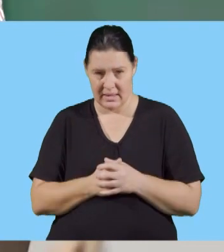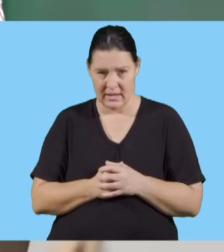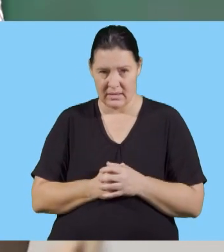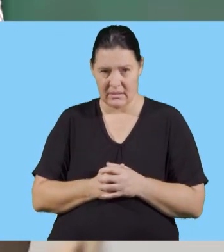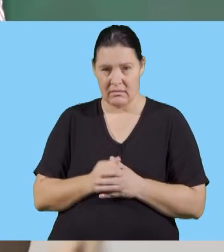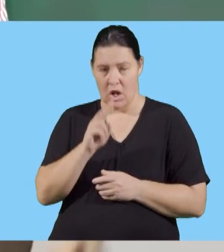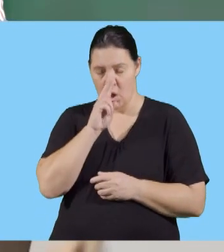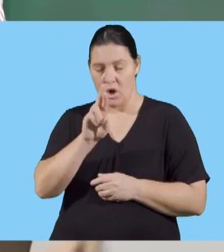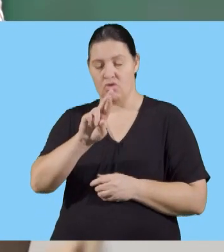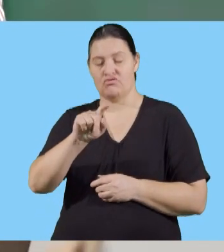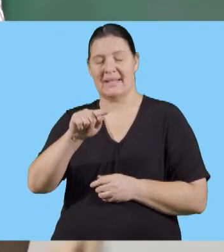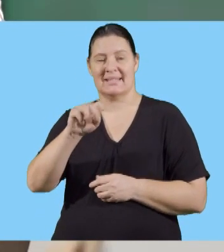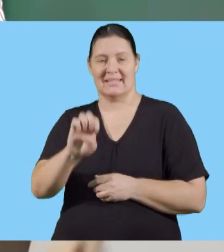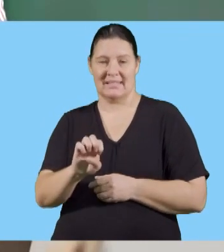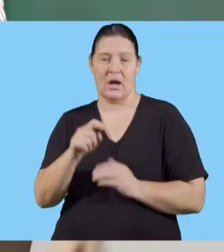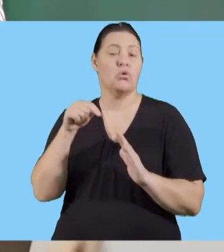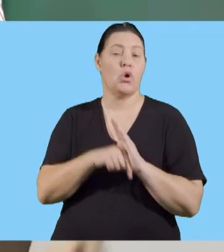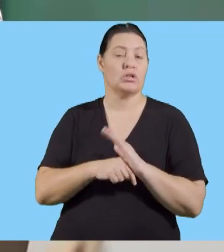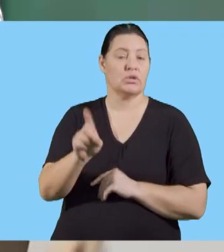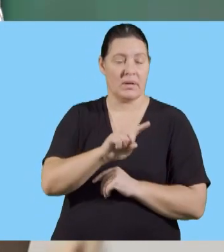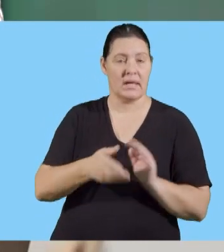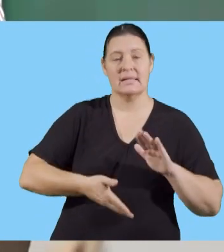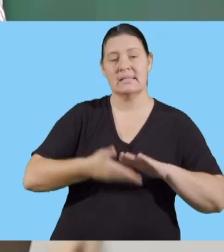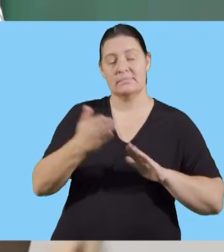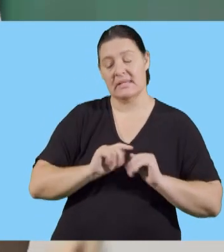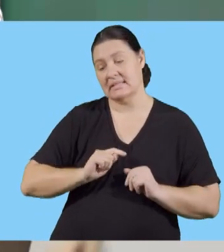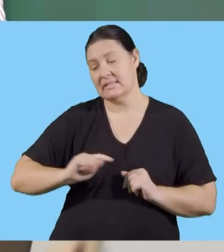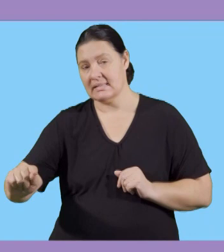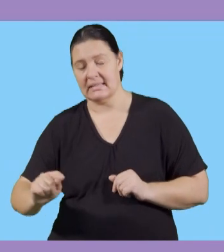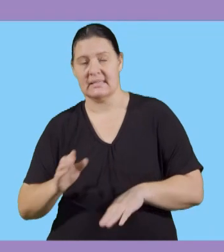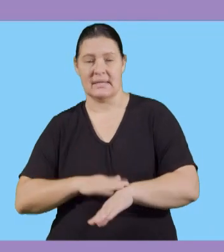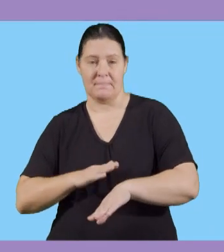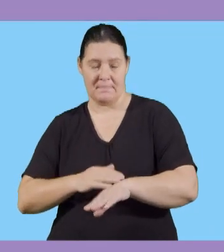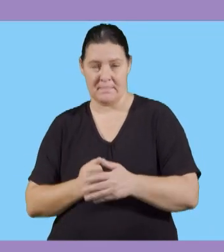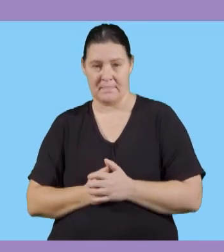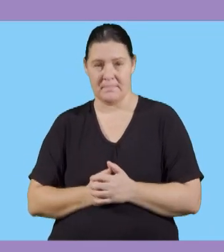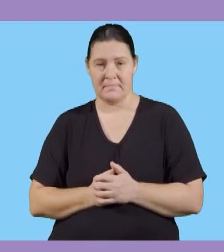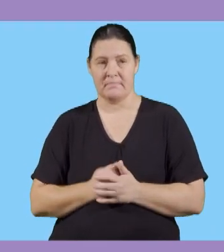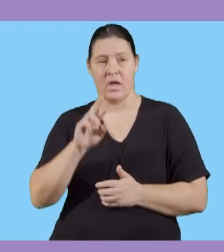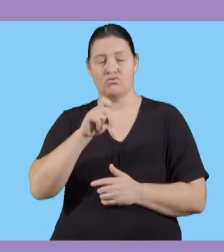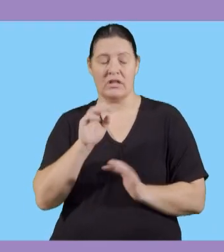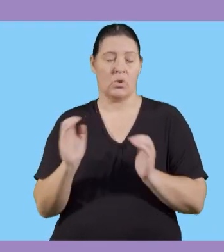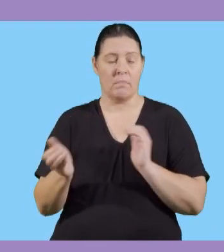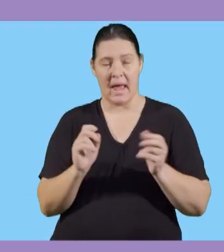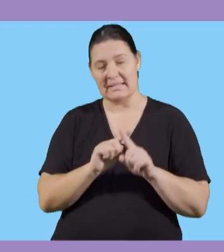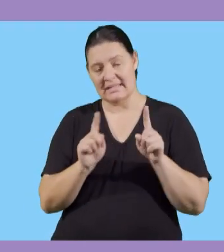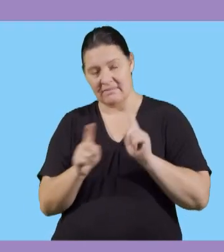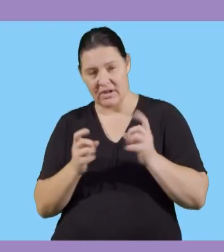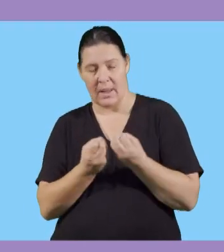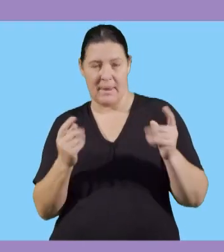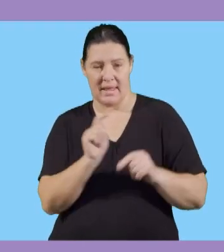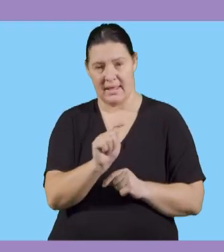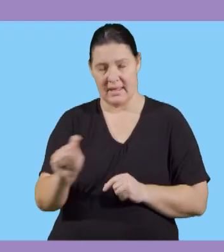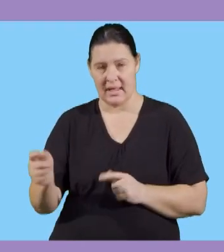to be looking at rate, but in the context of speed, distance, and time. So a rate is a comparison of different quantities.